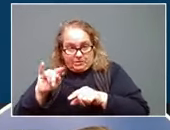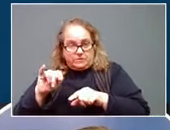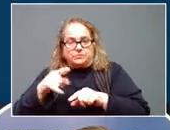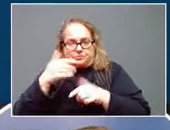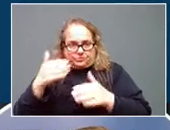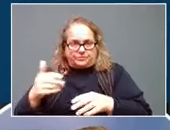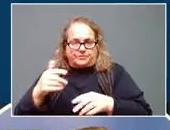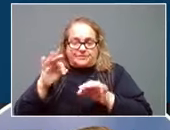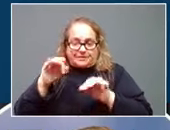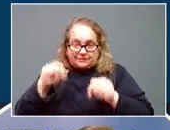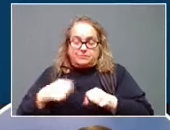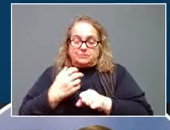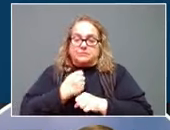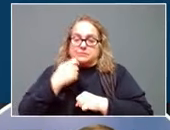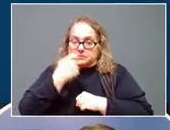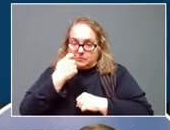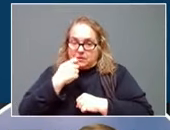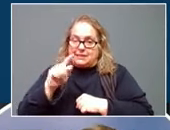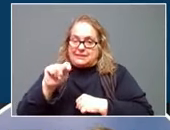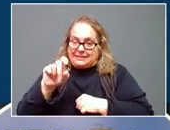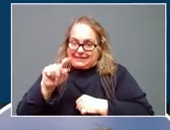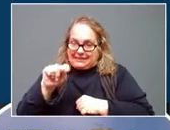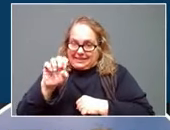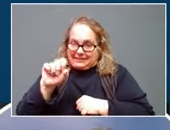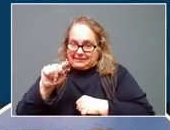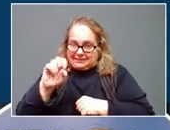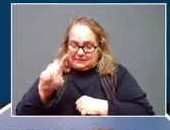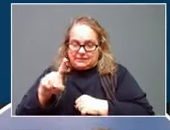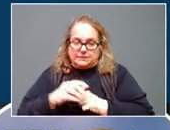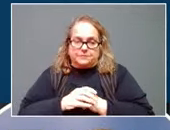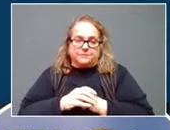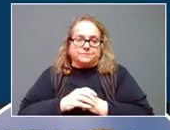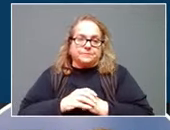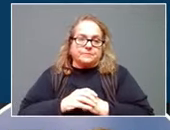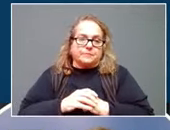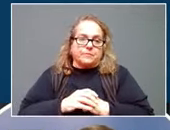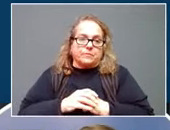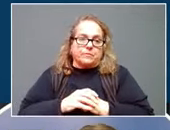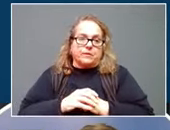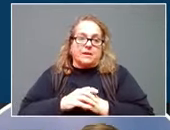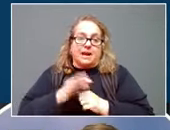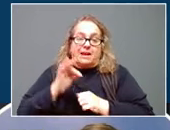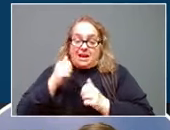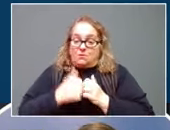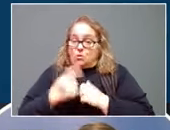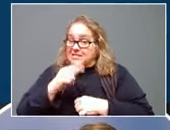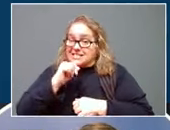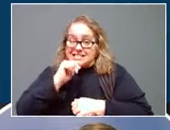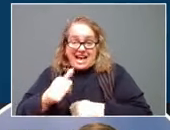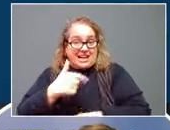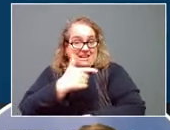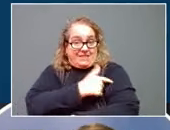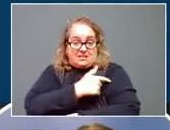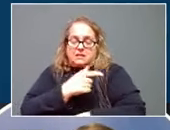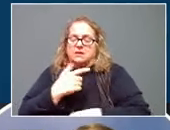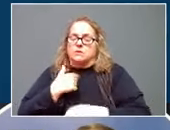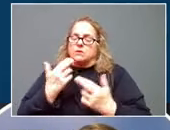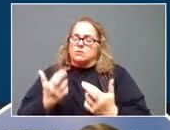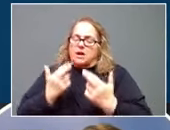everybody else is doing it, you'll find that people are more willing to do this than you might think. If everybody's not vaccinated, we have to recommend that you